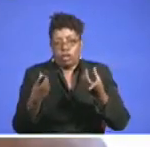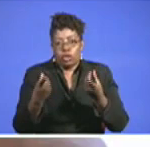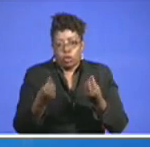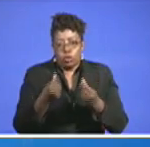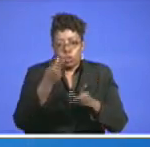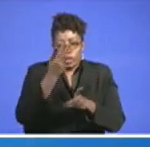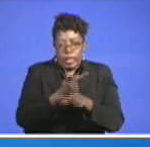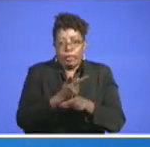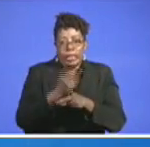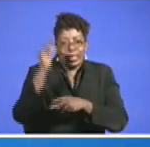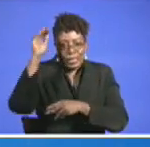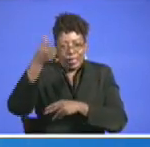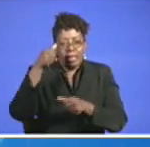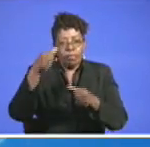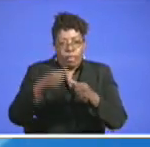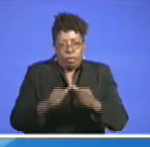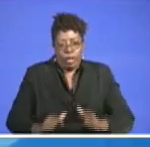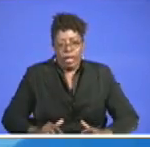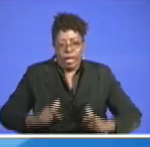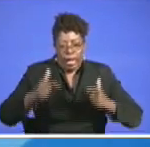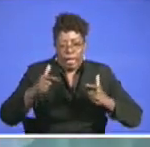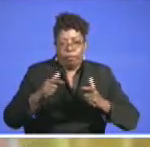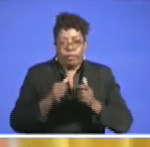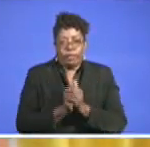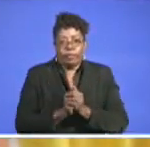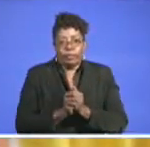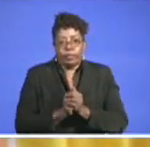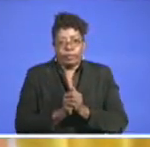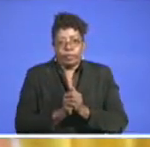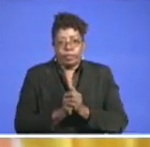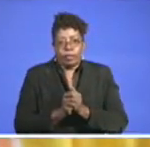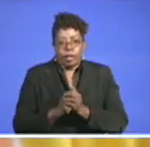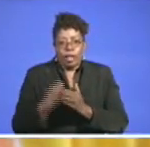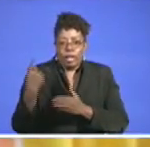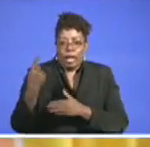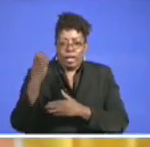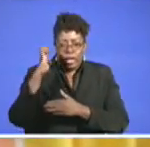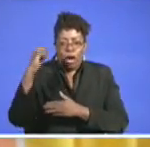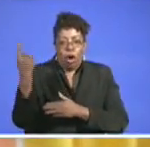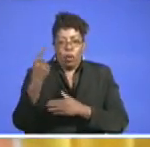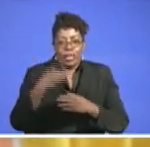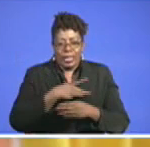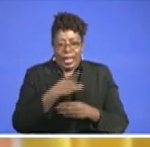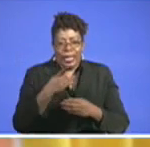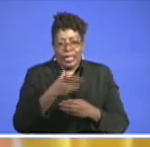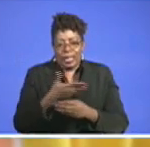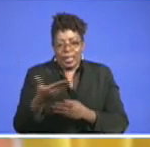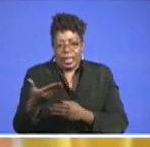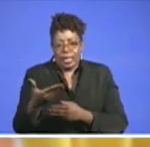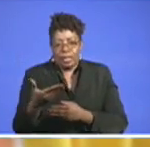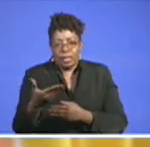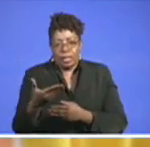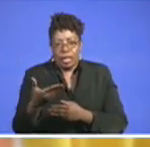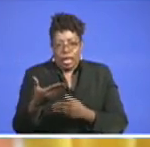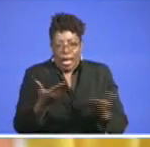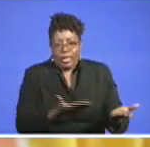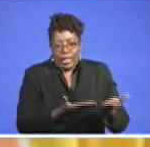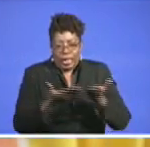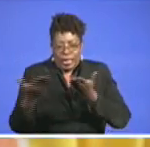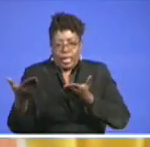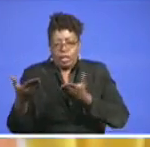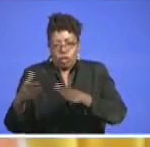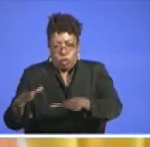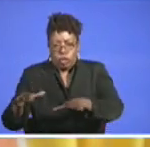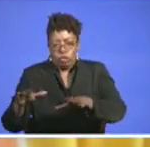memory alive. I always like the exciting thing, so what I do is take something by the grave